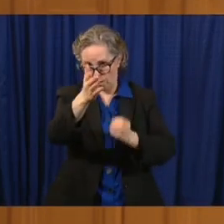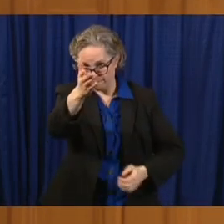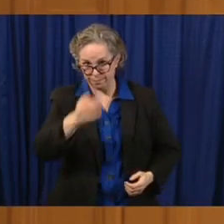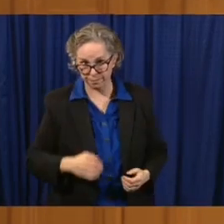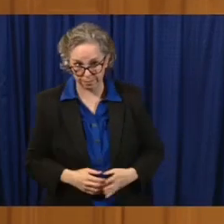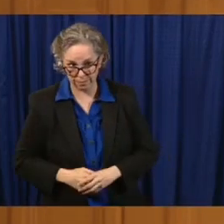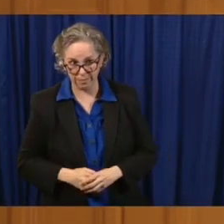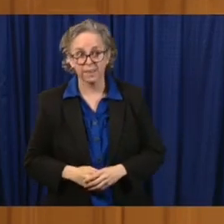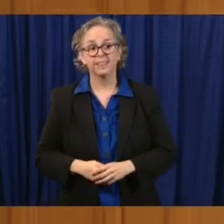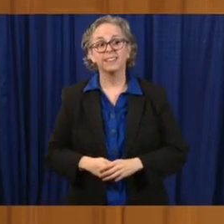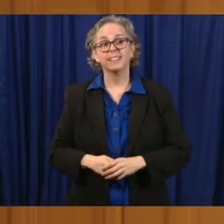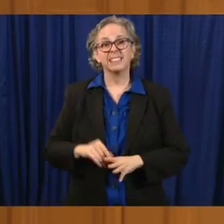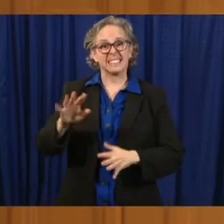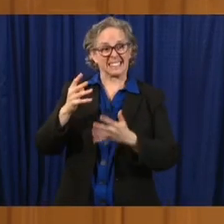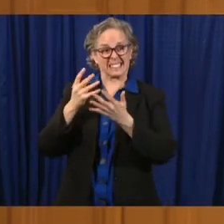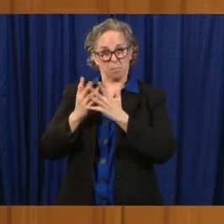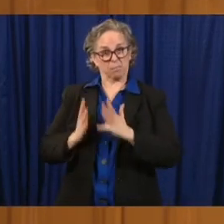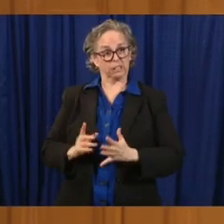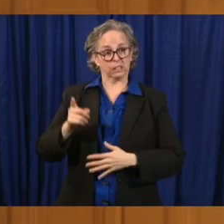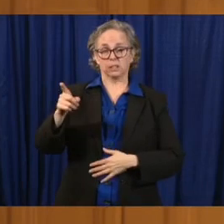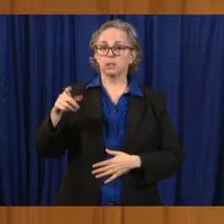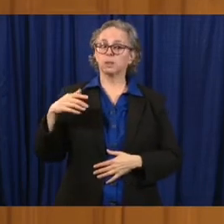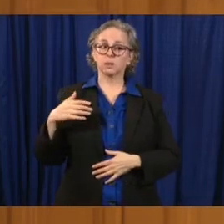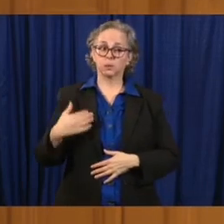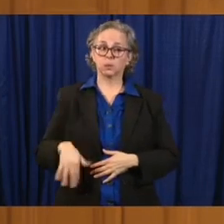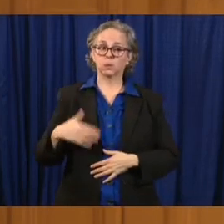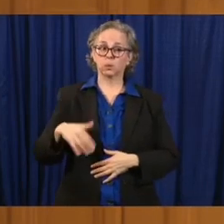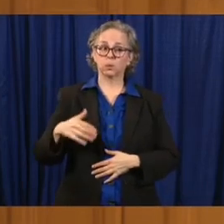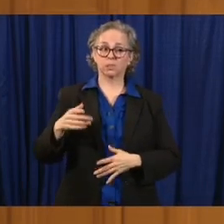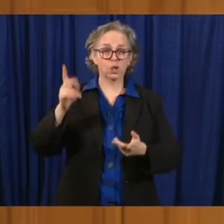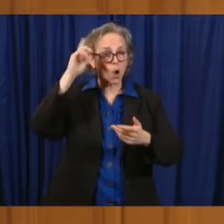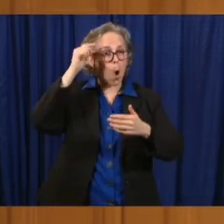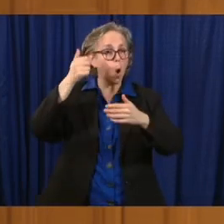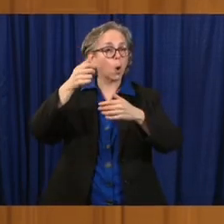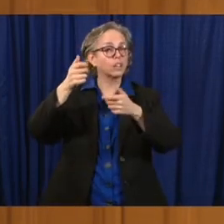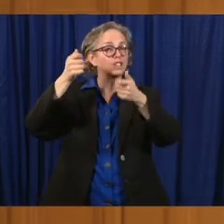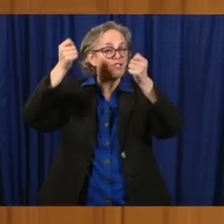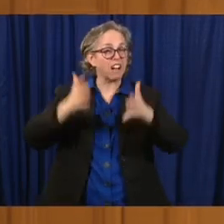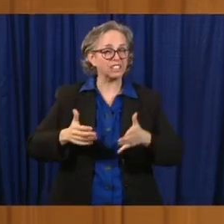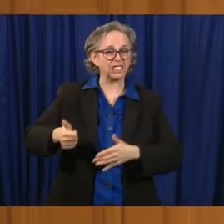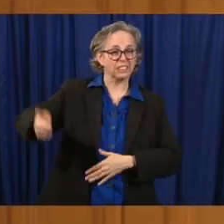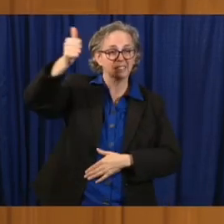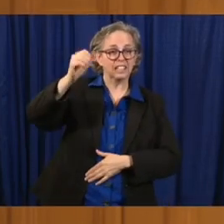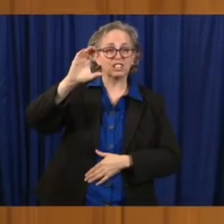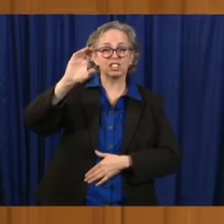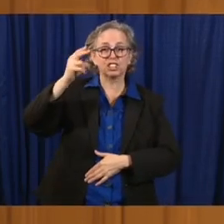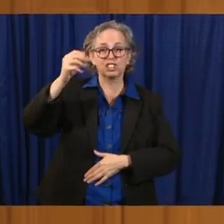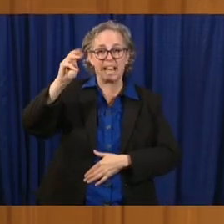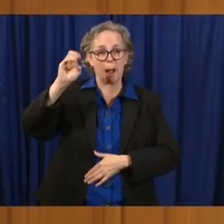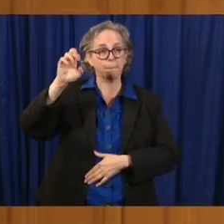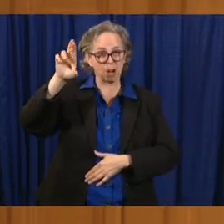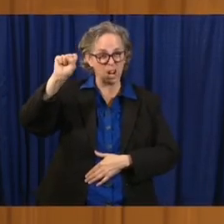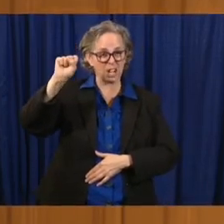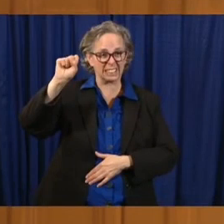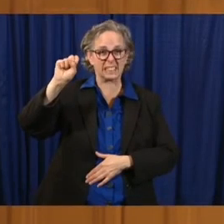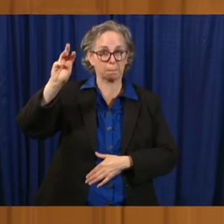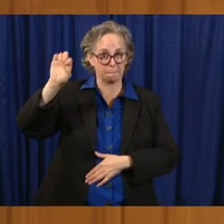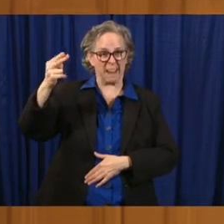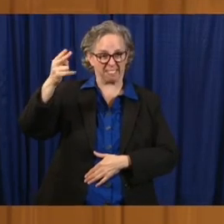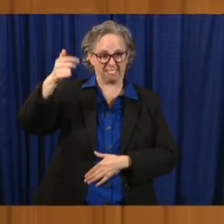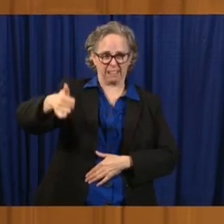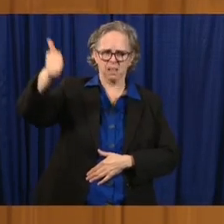have been under the director Annette Chambers-Smith. who's really a renowned expert in healthcare